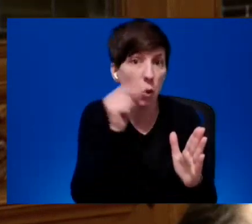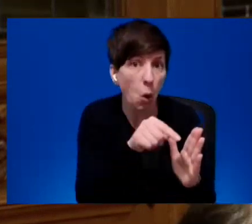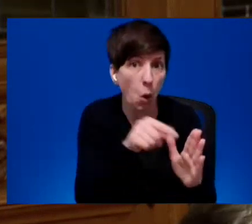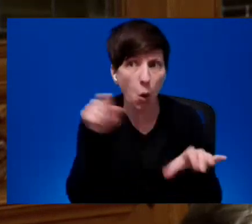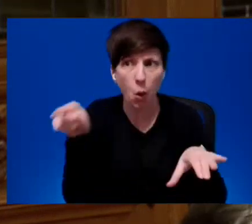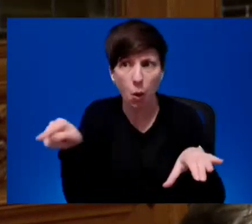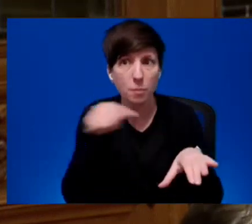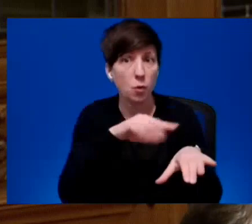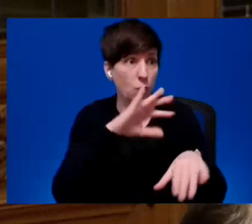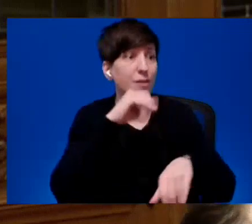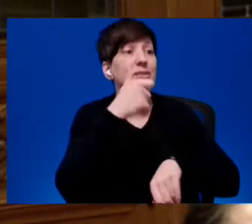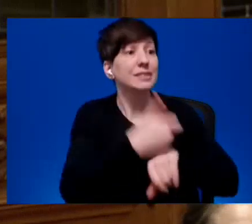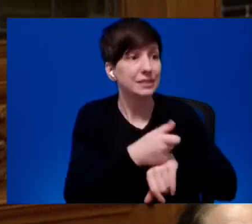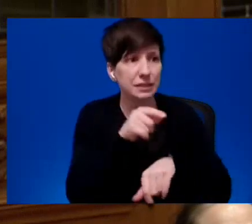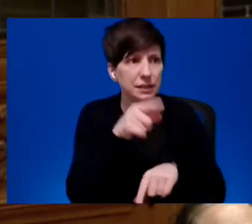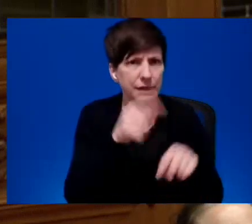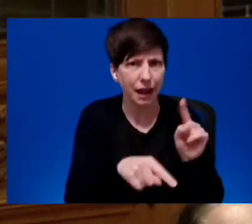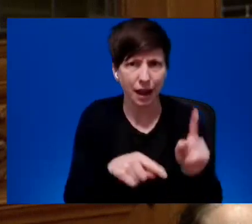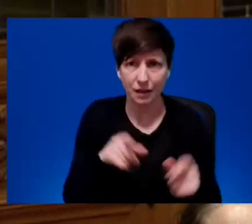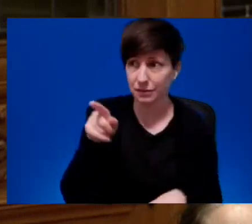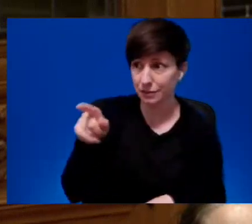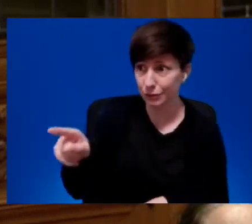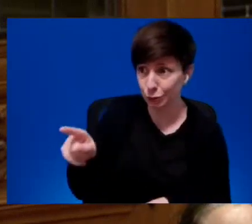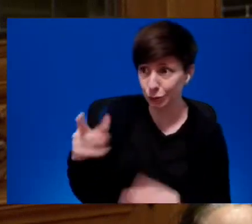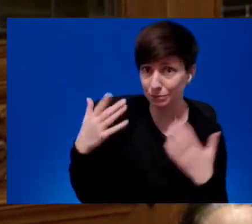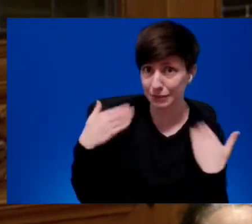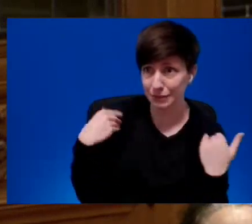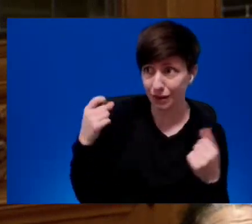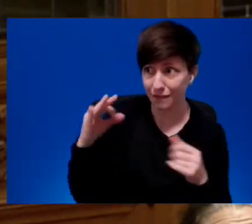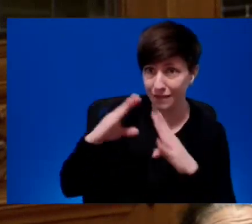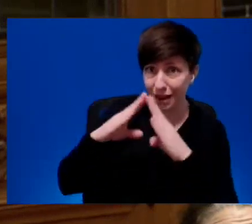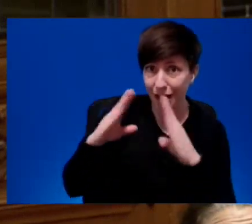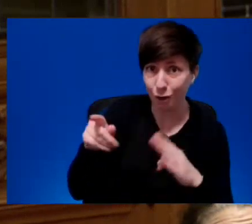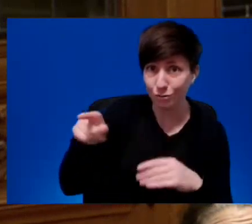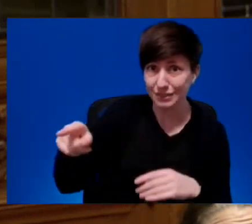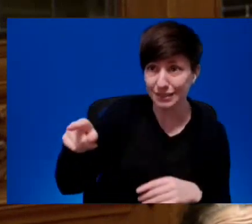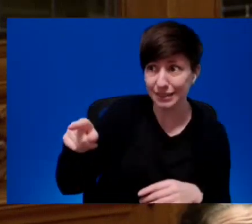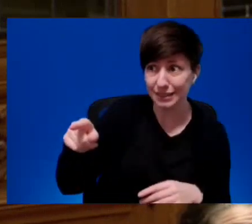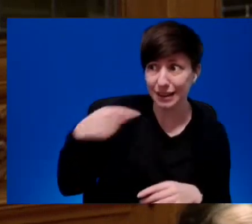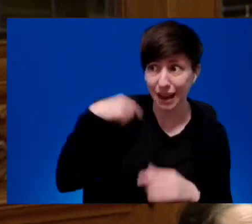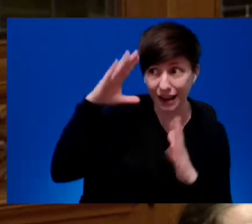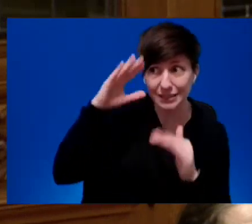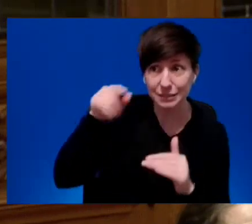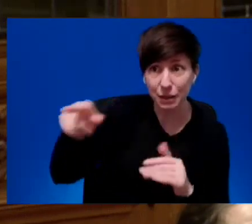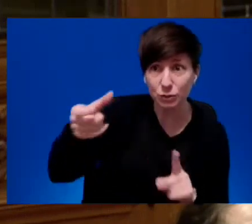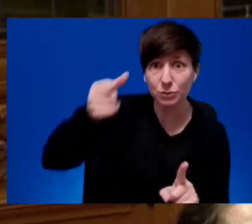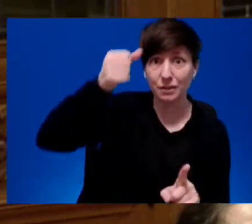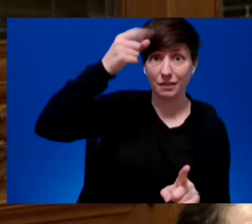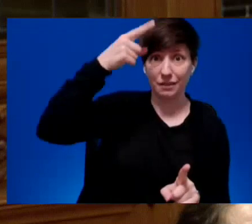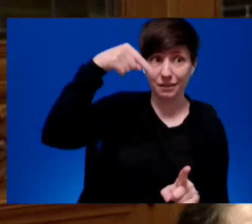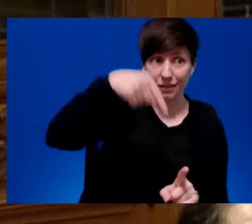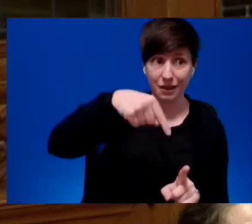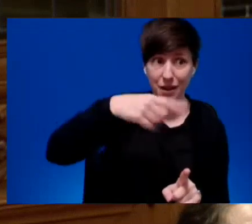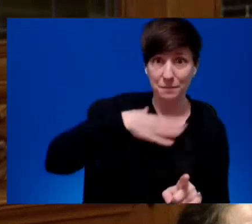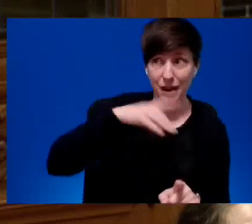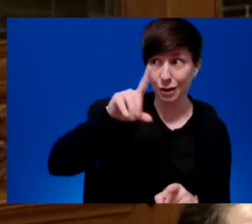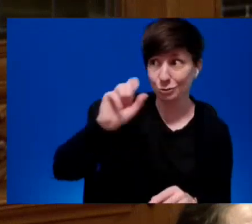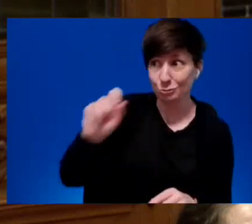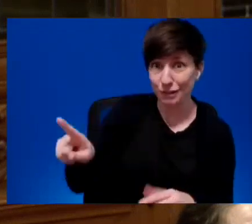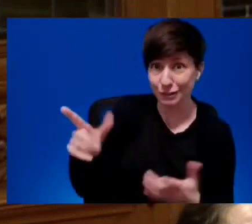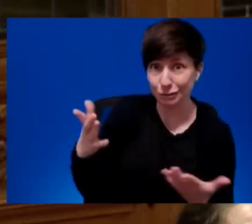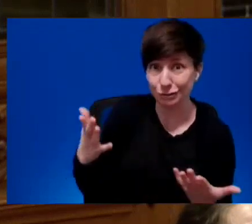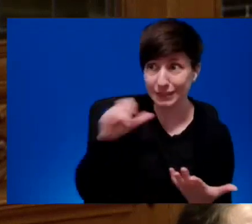the essence of a question like that. He seems more interested in where I'm going to run. Tiny homes should align